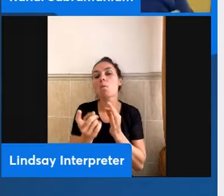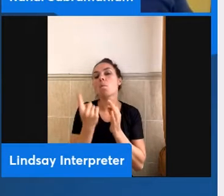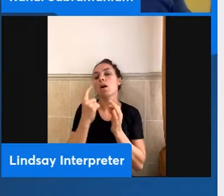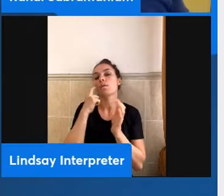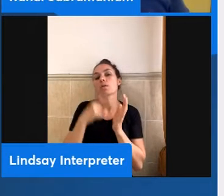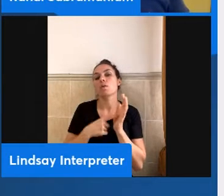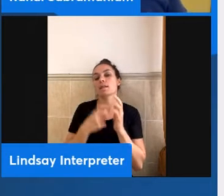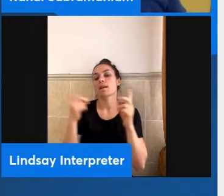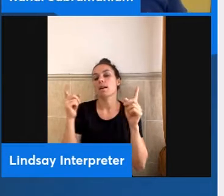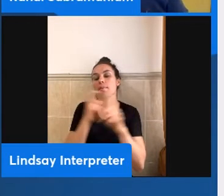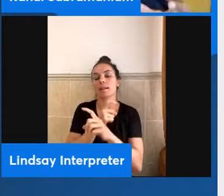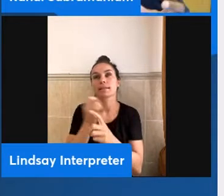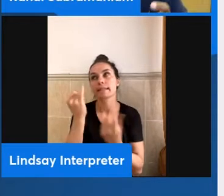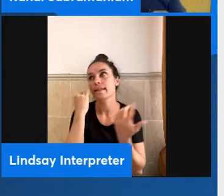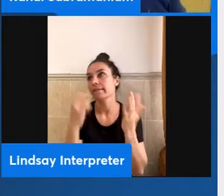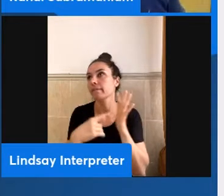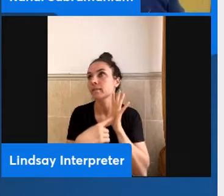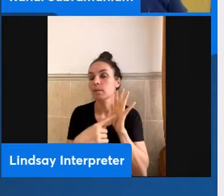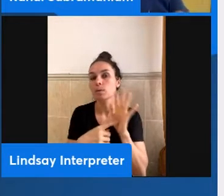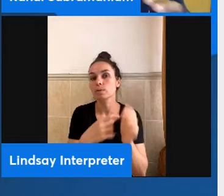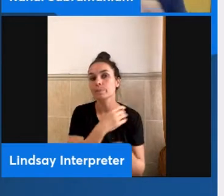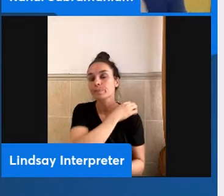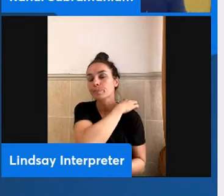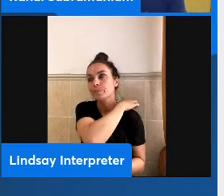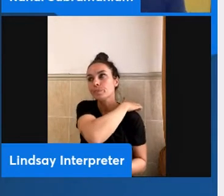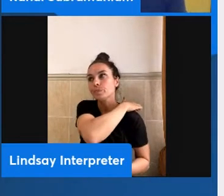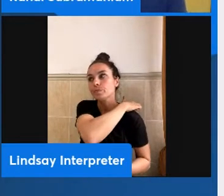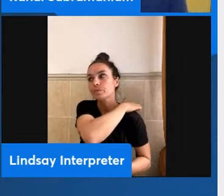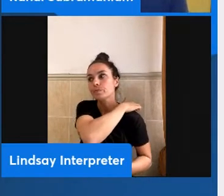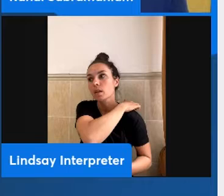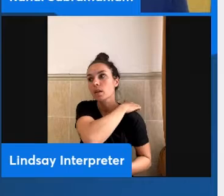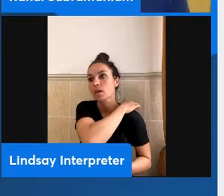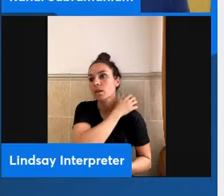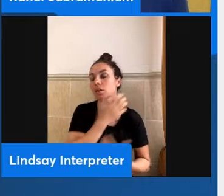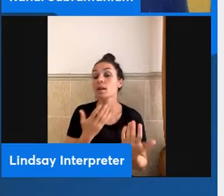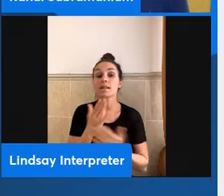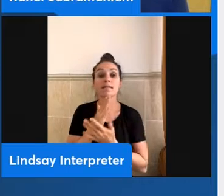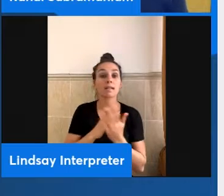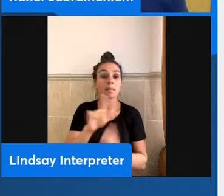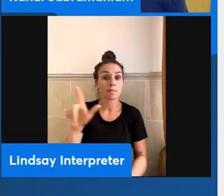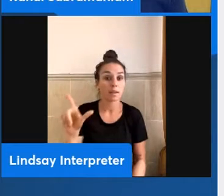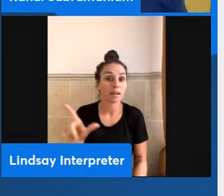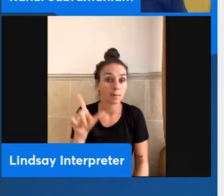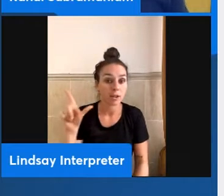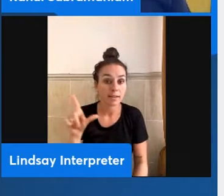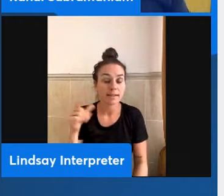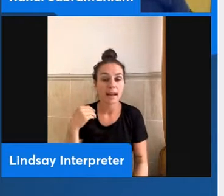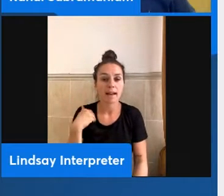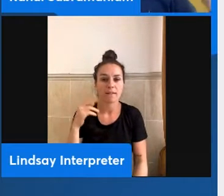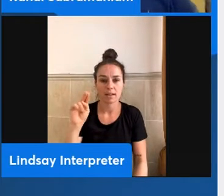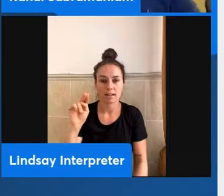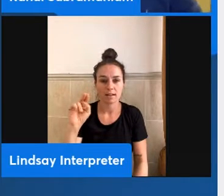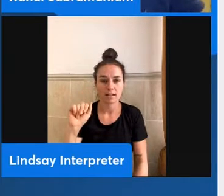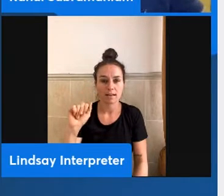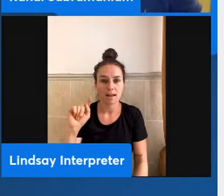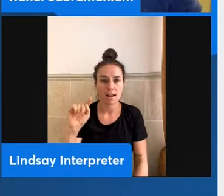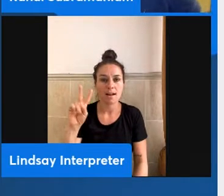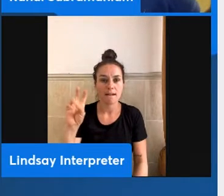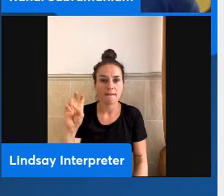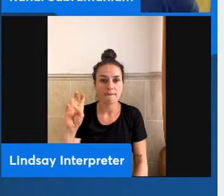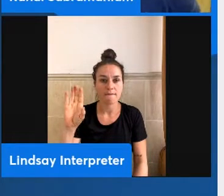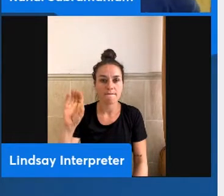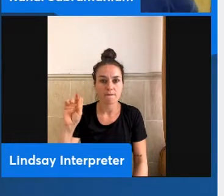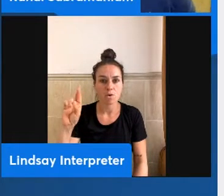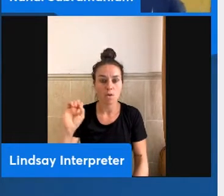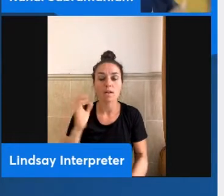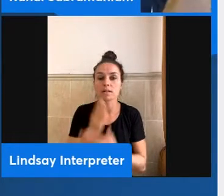are scenarios where you have some libraries that have a native core. There are some Java libraries that are